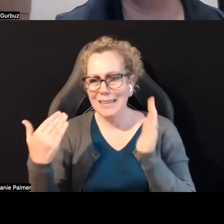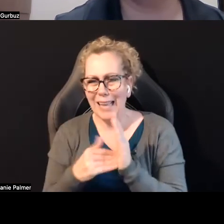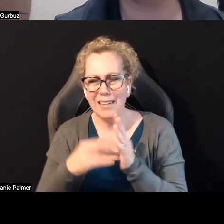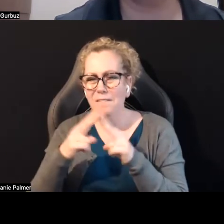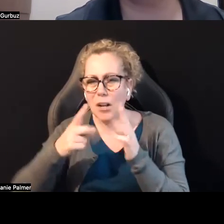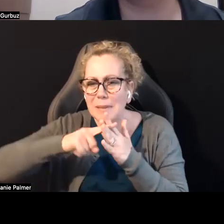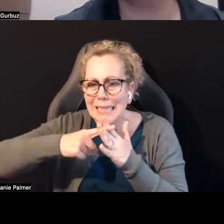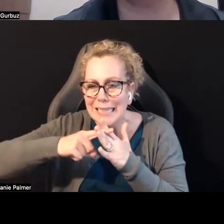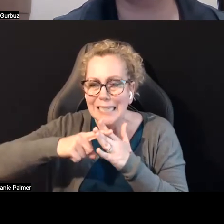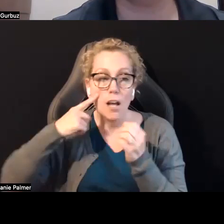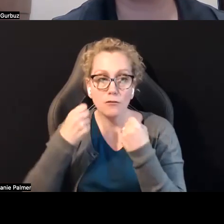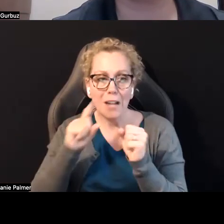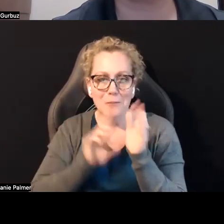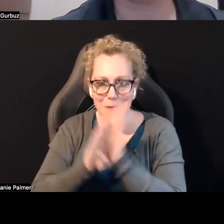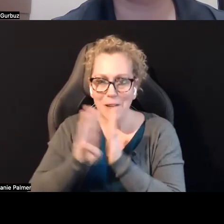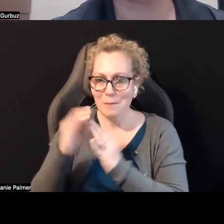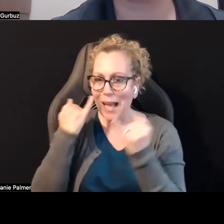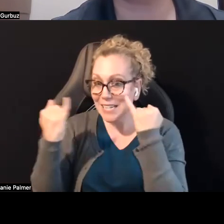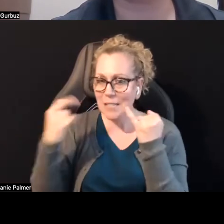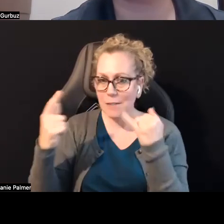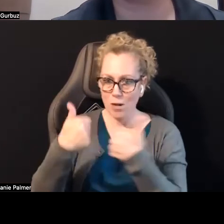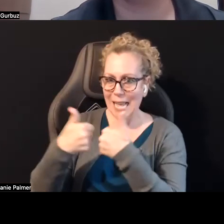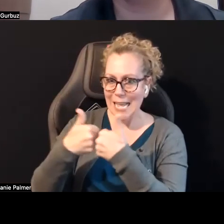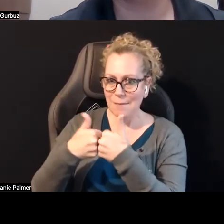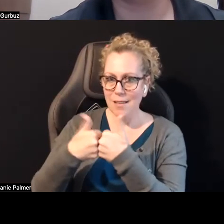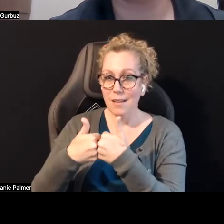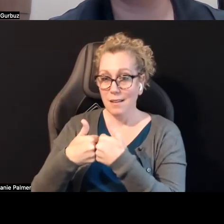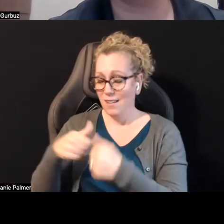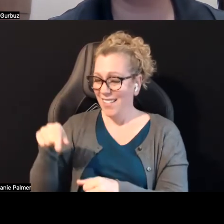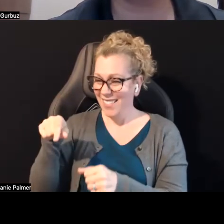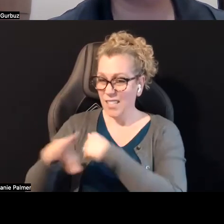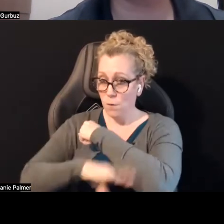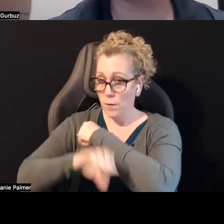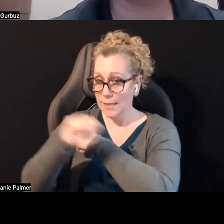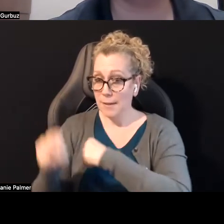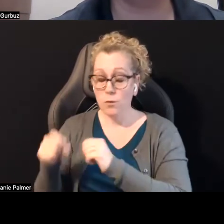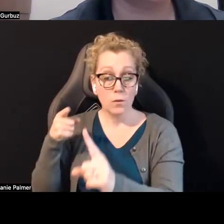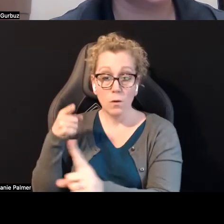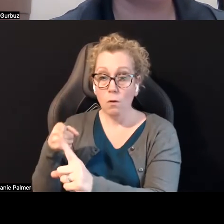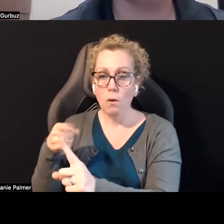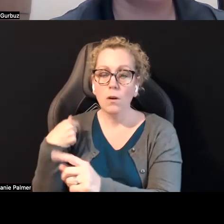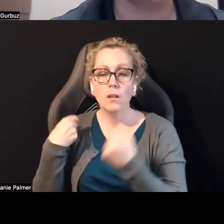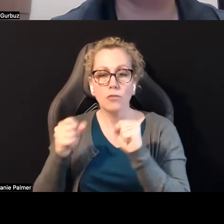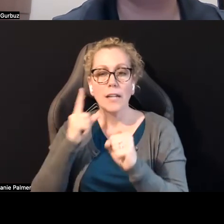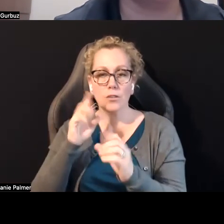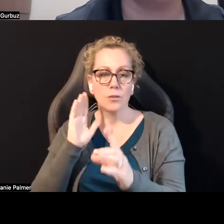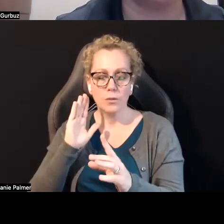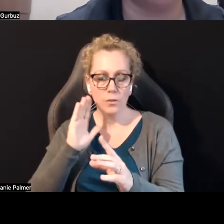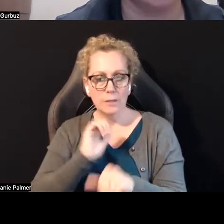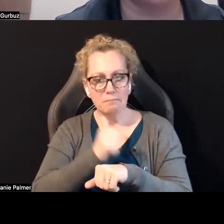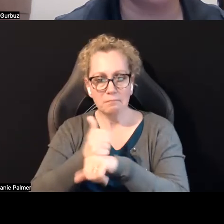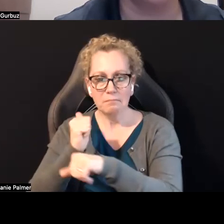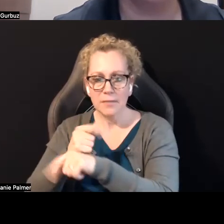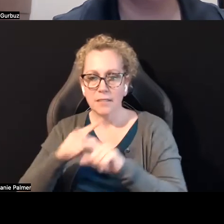beginning of trying to develop the ideas for this gaming. And this semester, our goal is to try to actually put together all the different